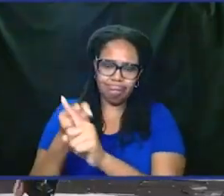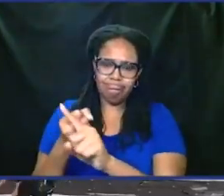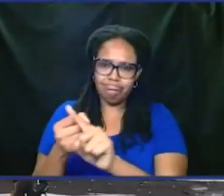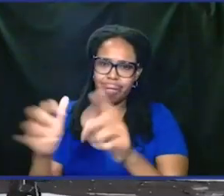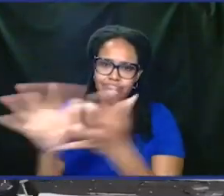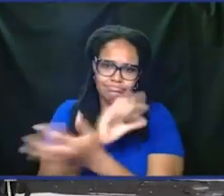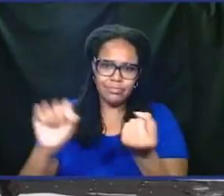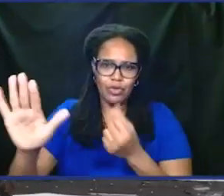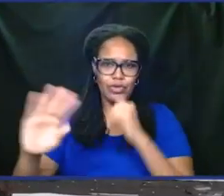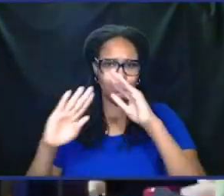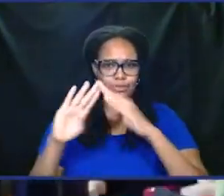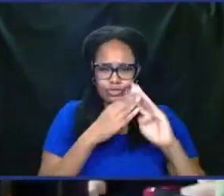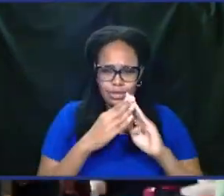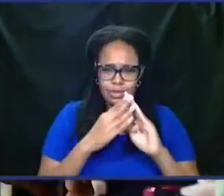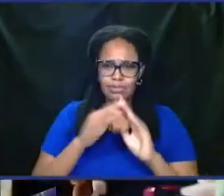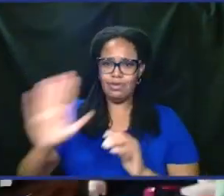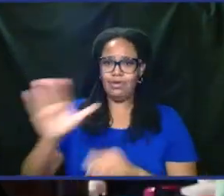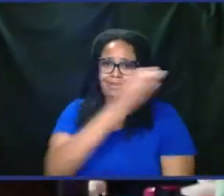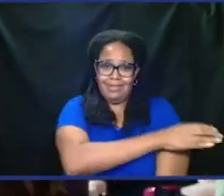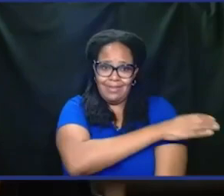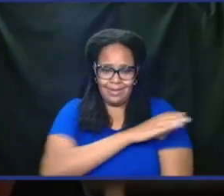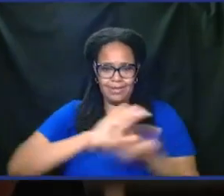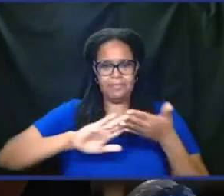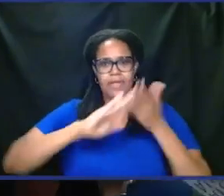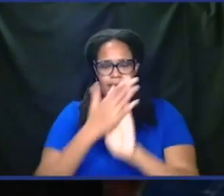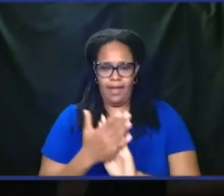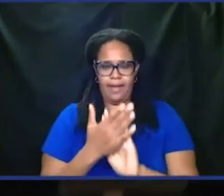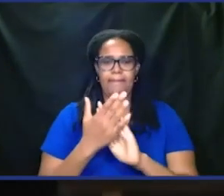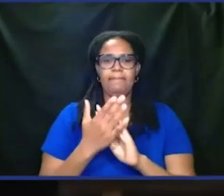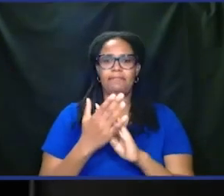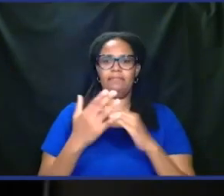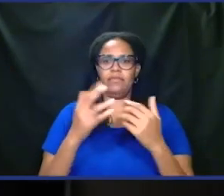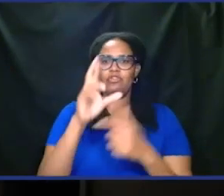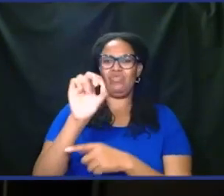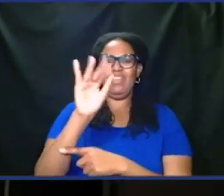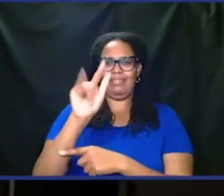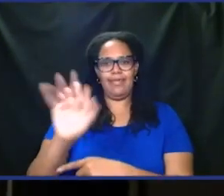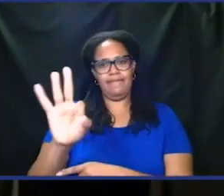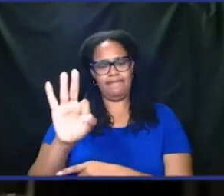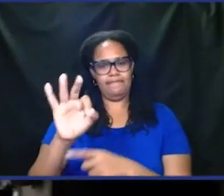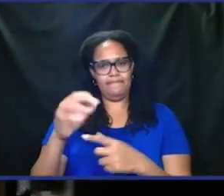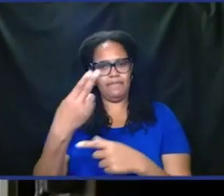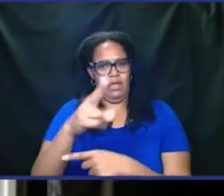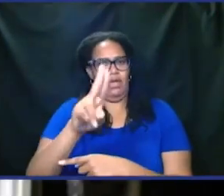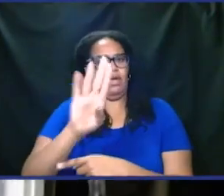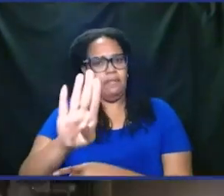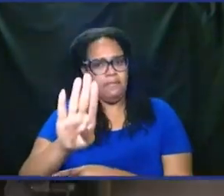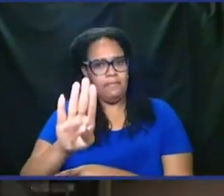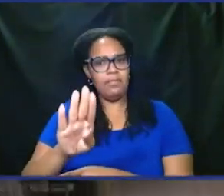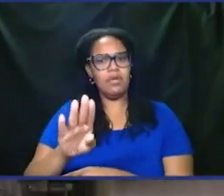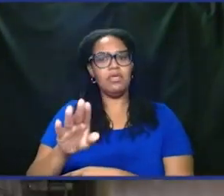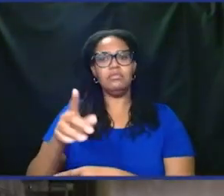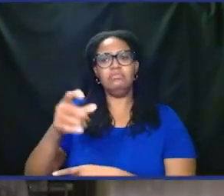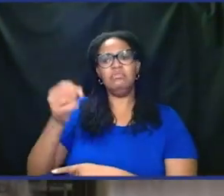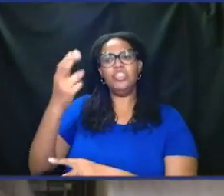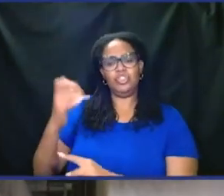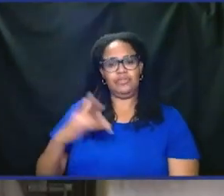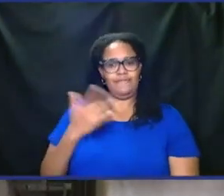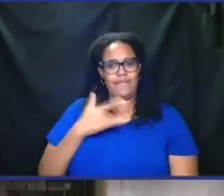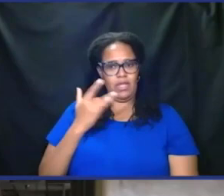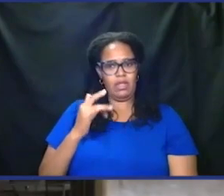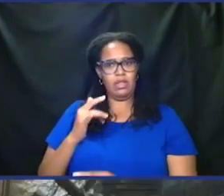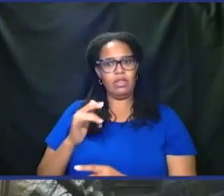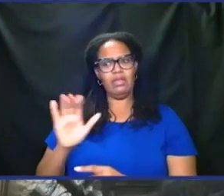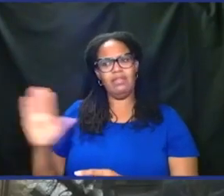her damaged clinic as a community relief hub. Ms. Muhammad recognizes that her community will not heal until they address the condition that